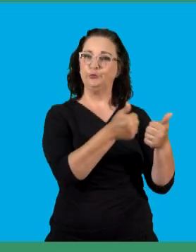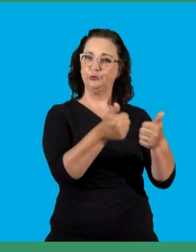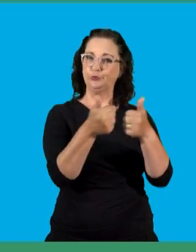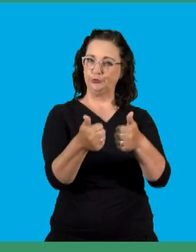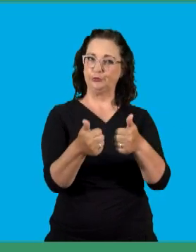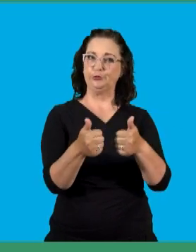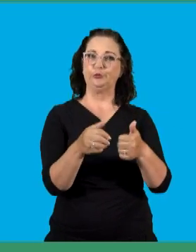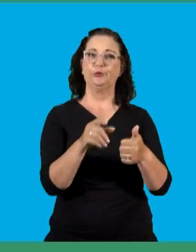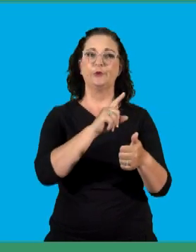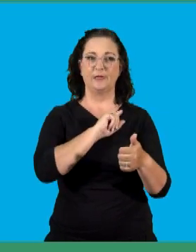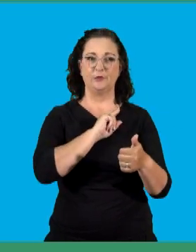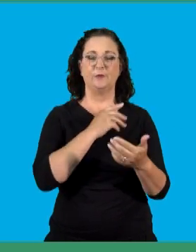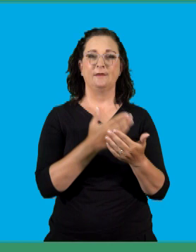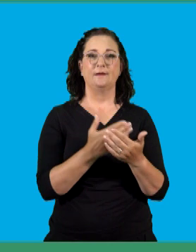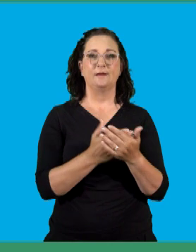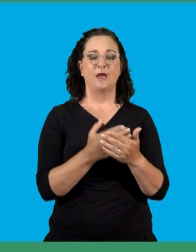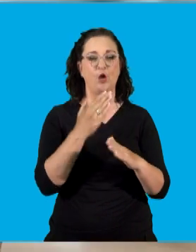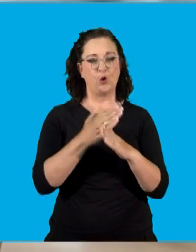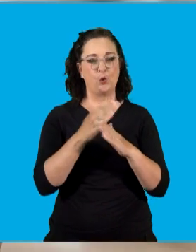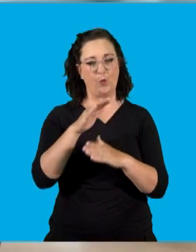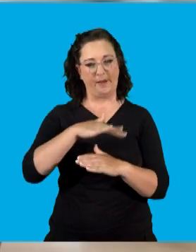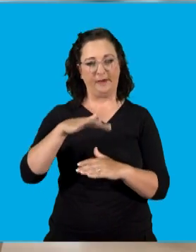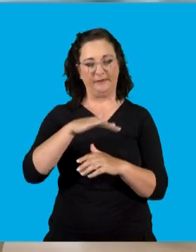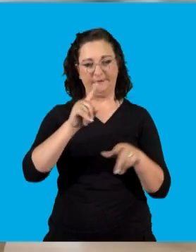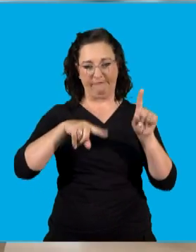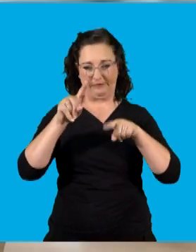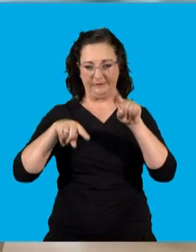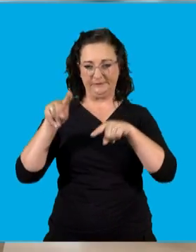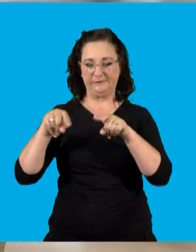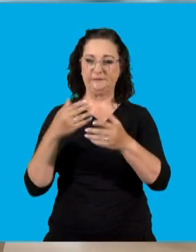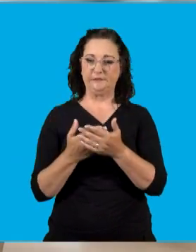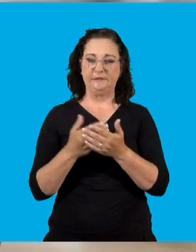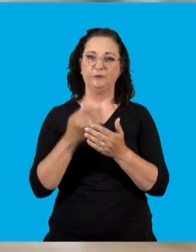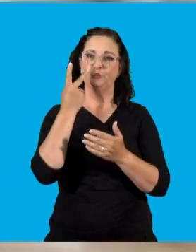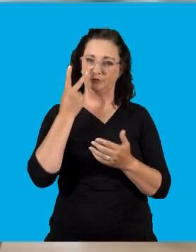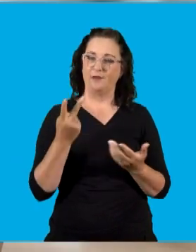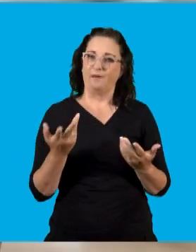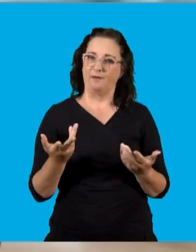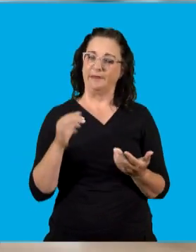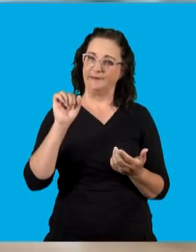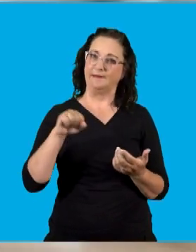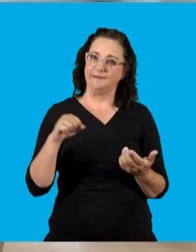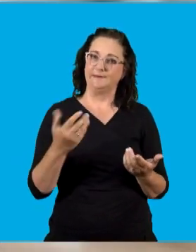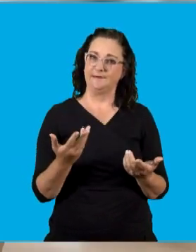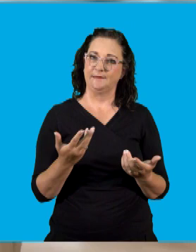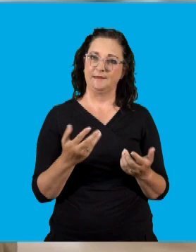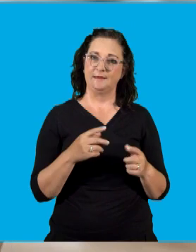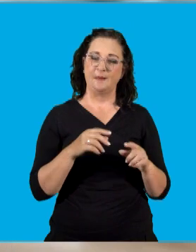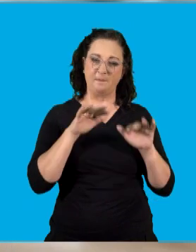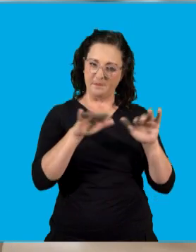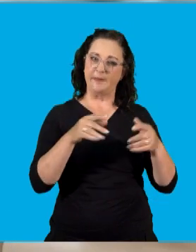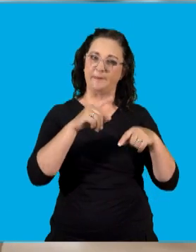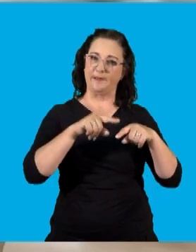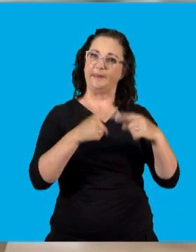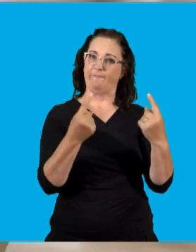the workplace. So inclusivity means that you value that people are different in certain ways, but even though they